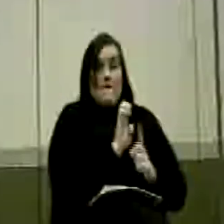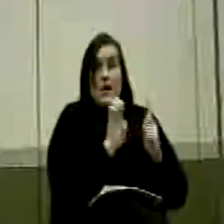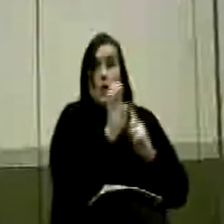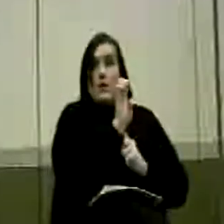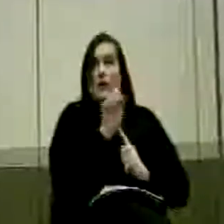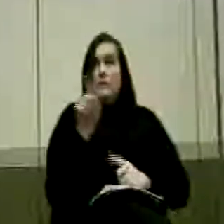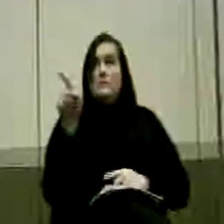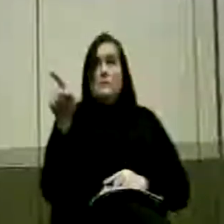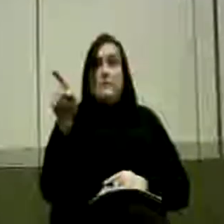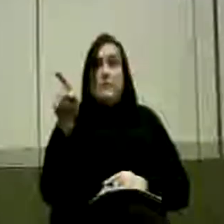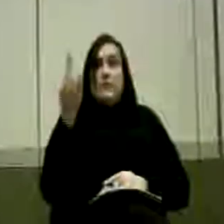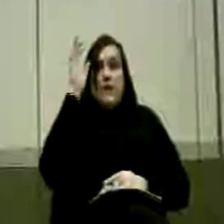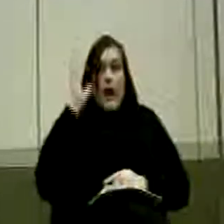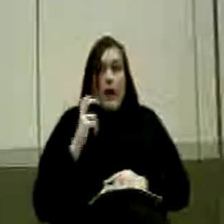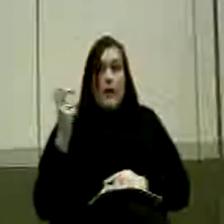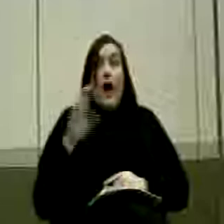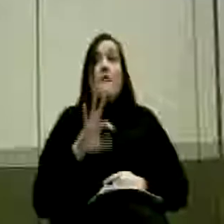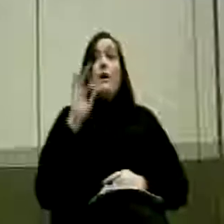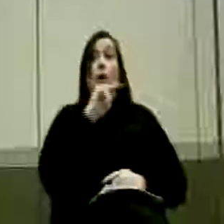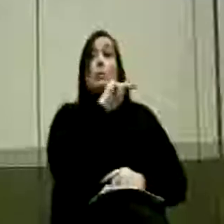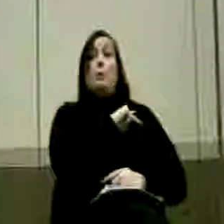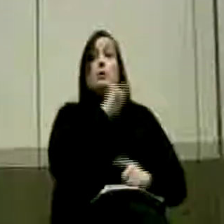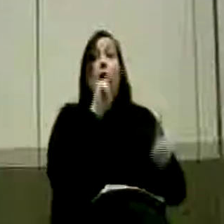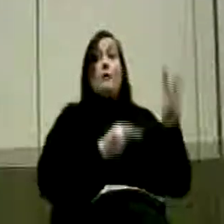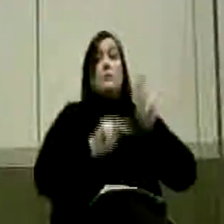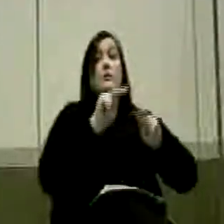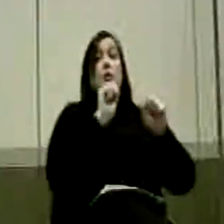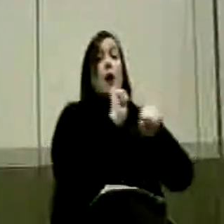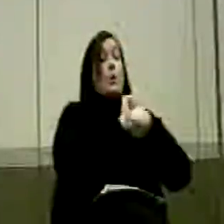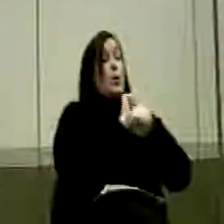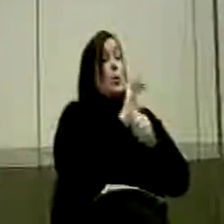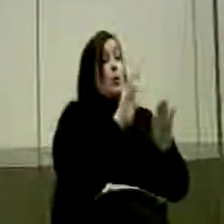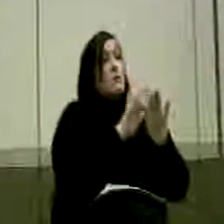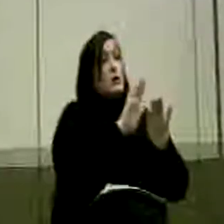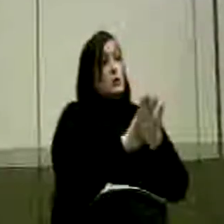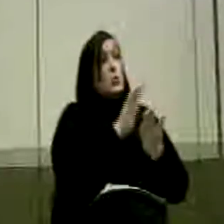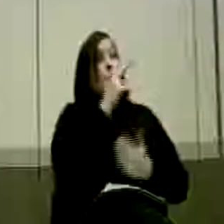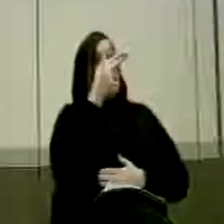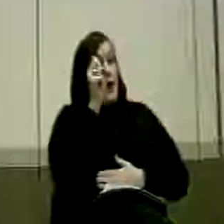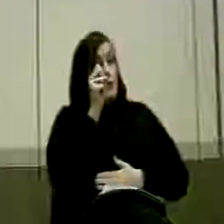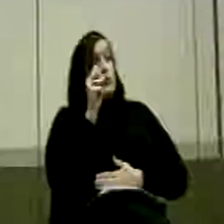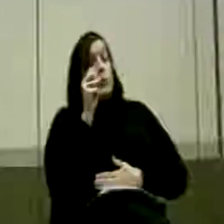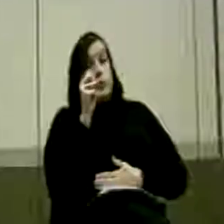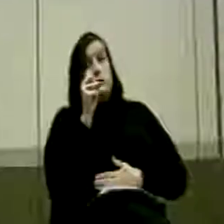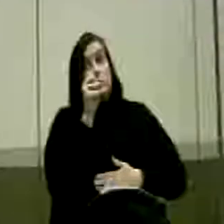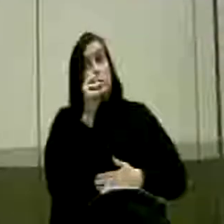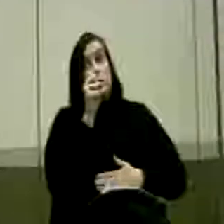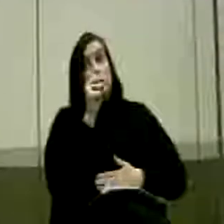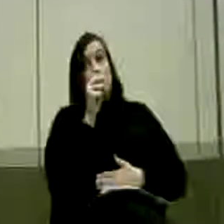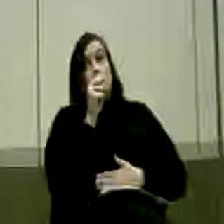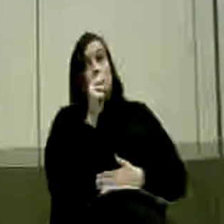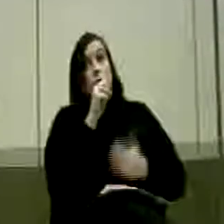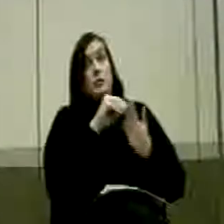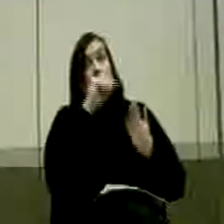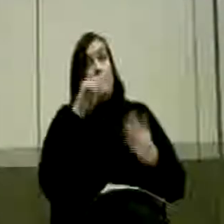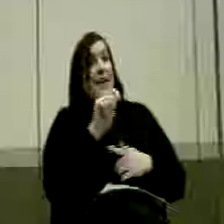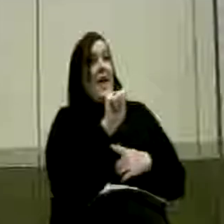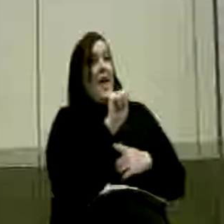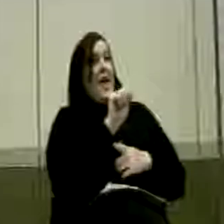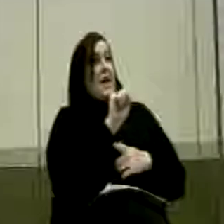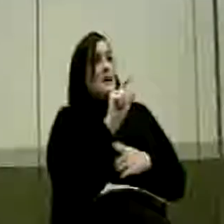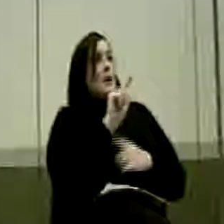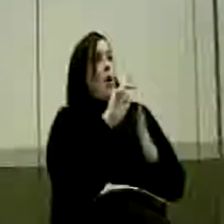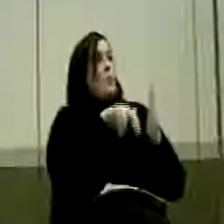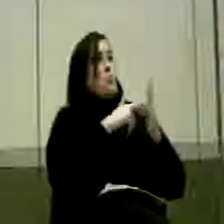found just a personal observation. I work with middle school and high school hard of hearing students that ASL role plays are